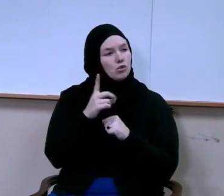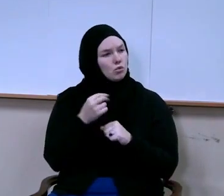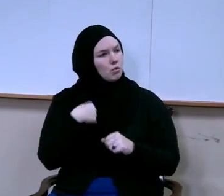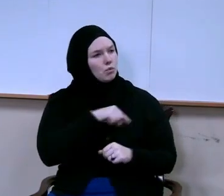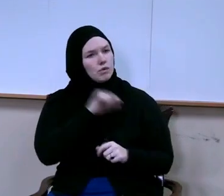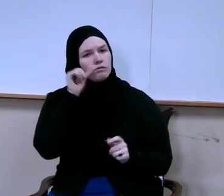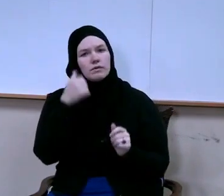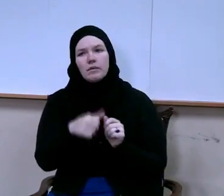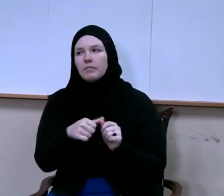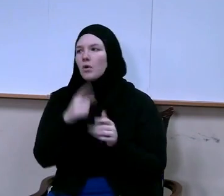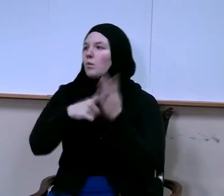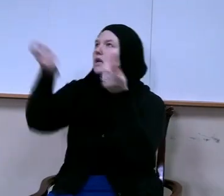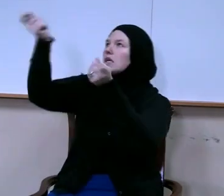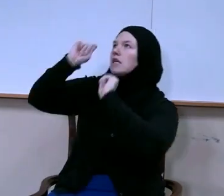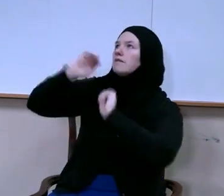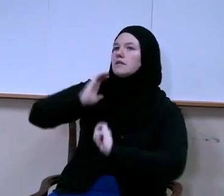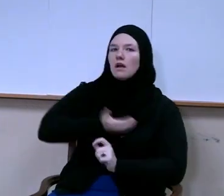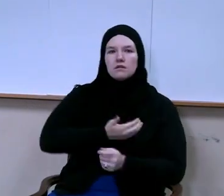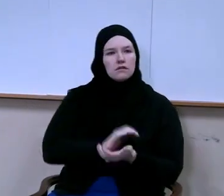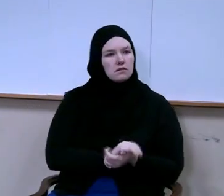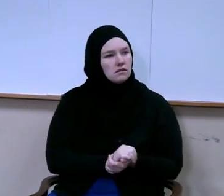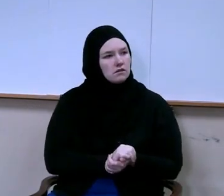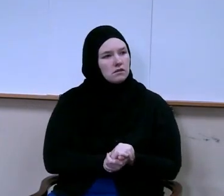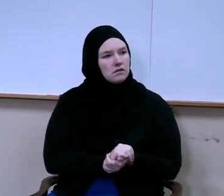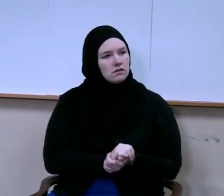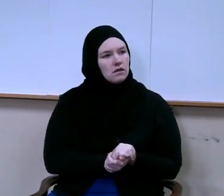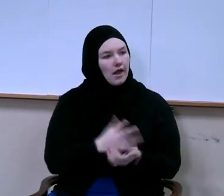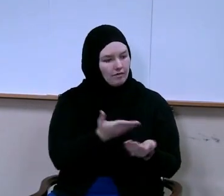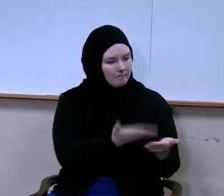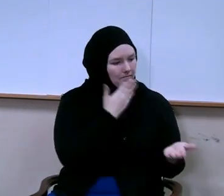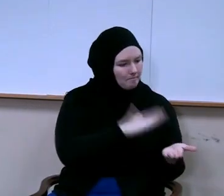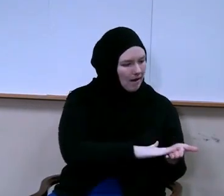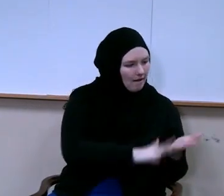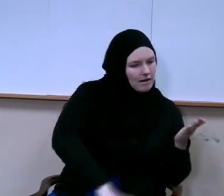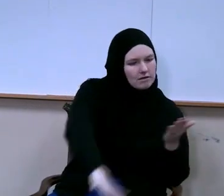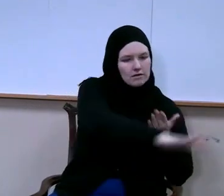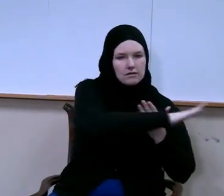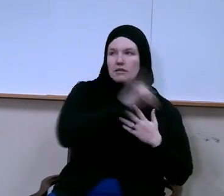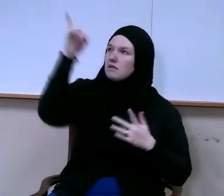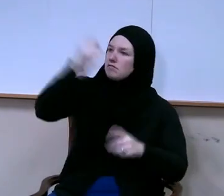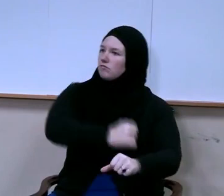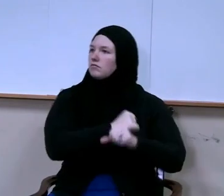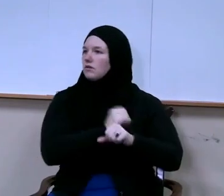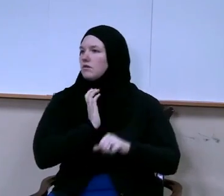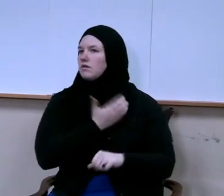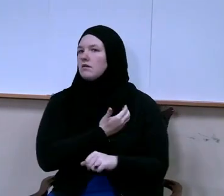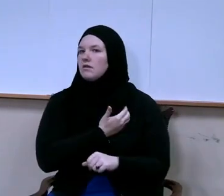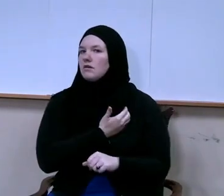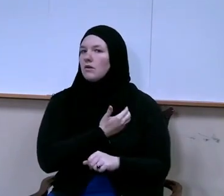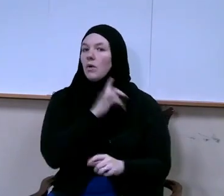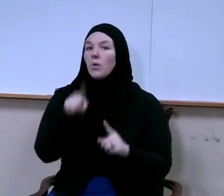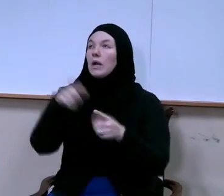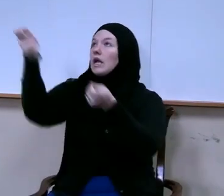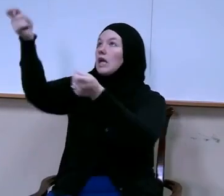Do we remember what He gives us and what He protects us against? Do we remember what He gave